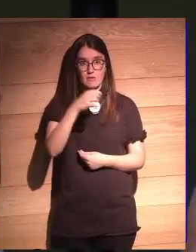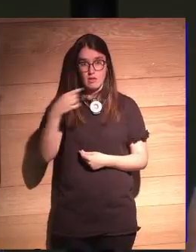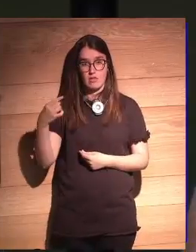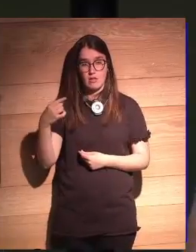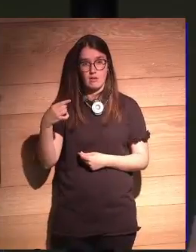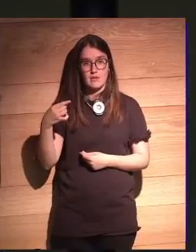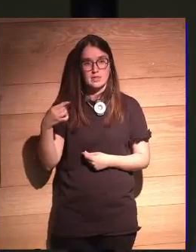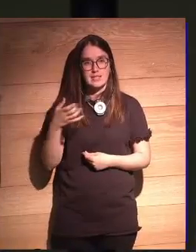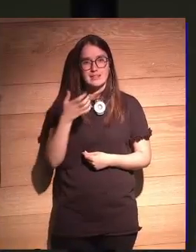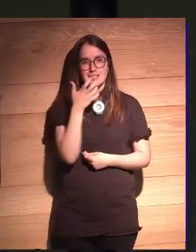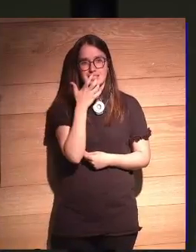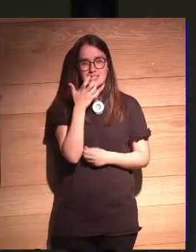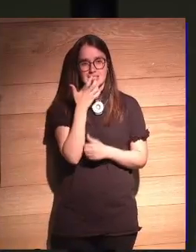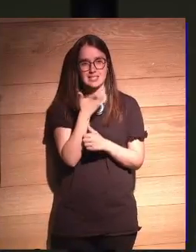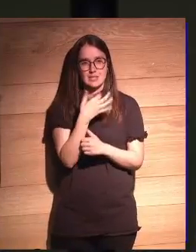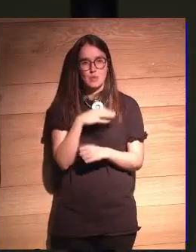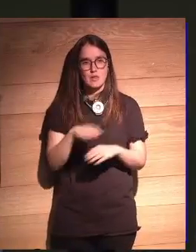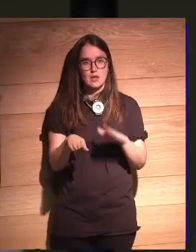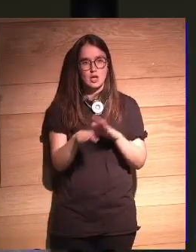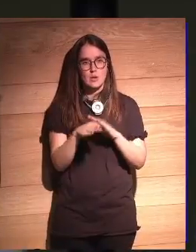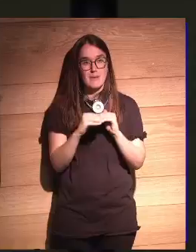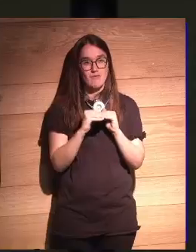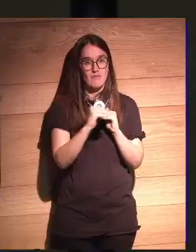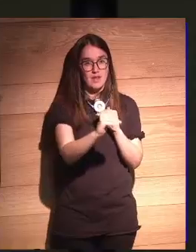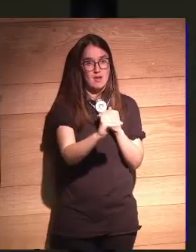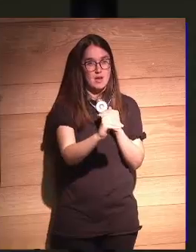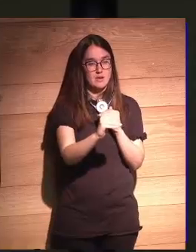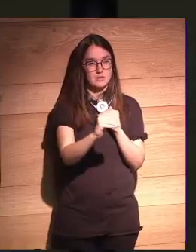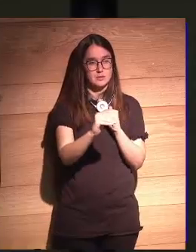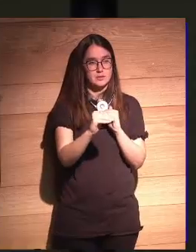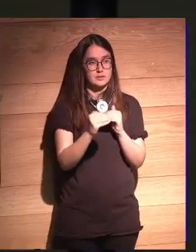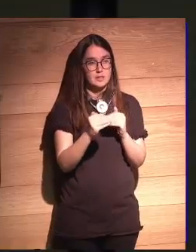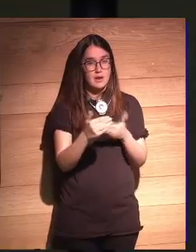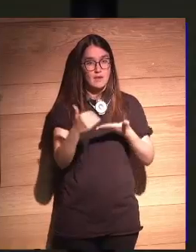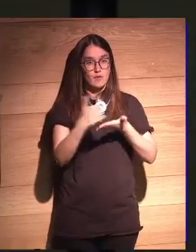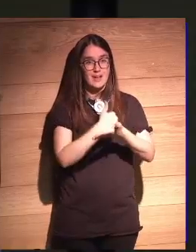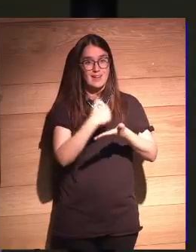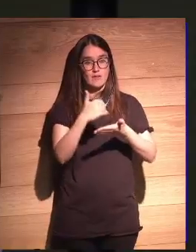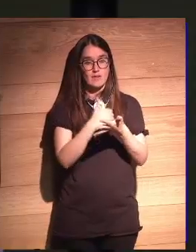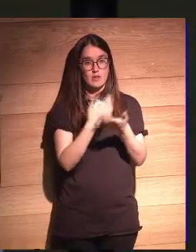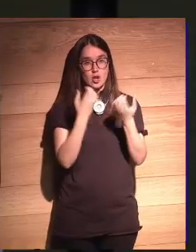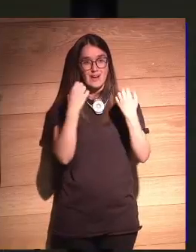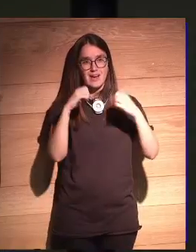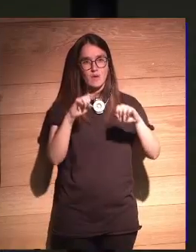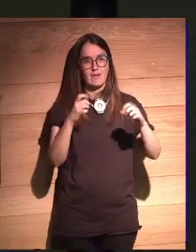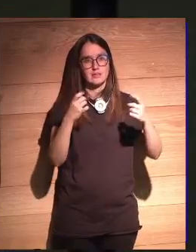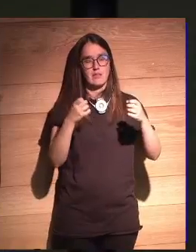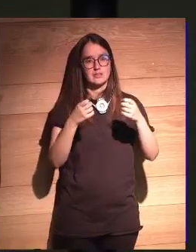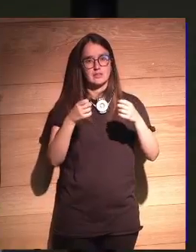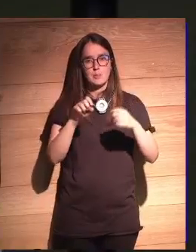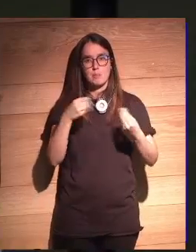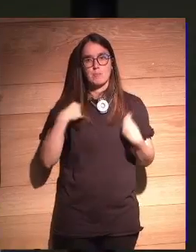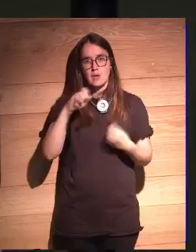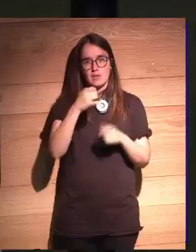possible to sort of maintain the profitability of housing, even if there's more housing than is needed, then that may not sort of